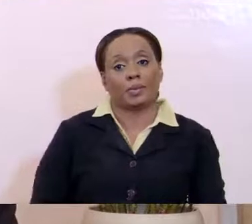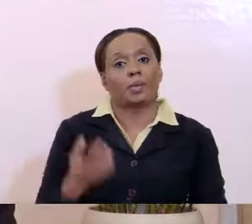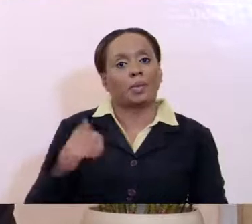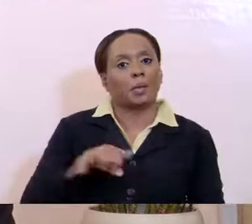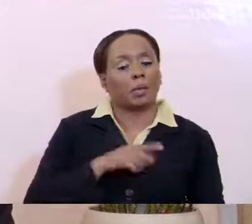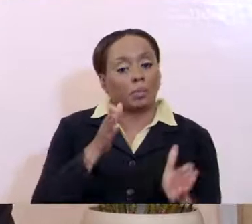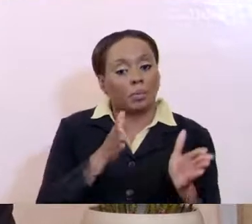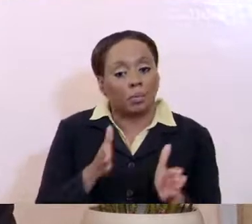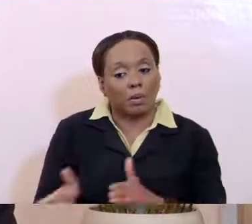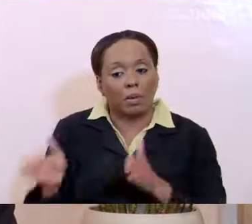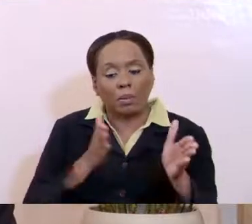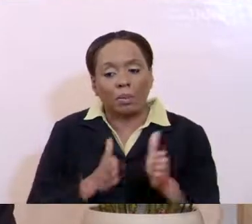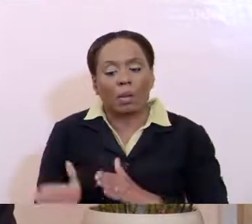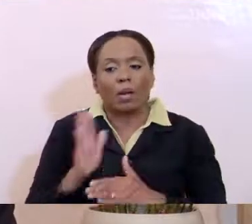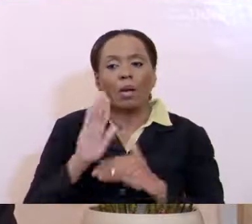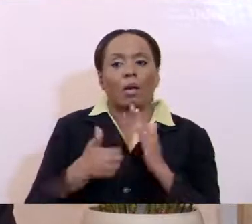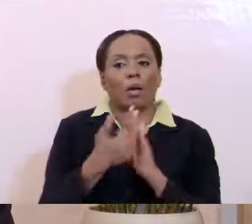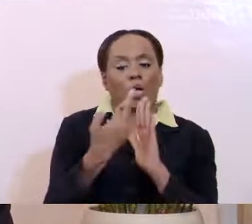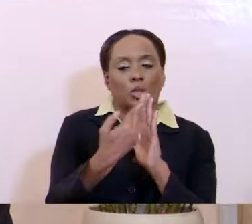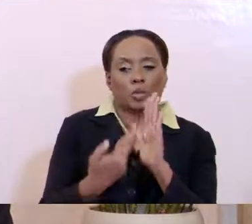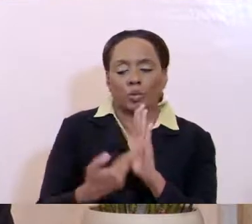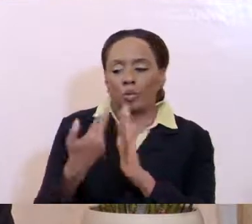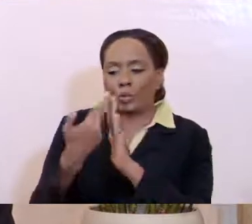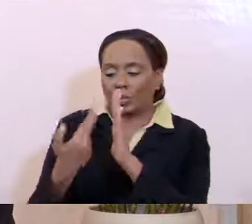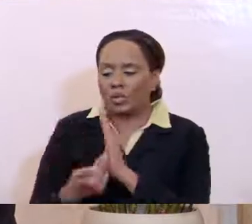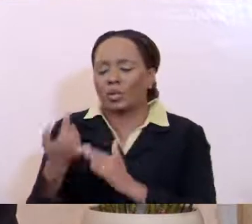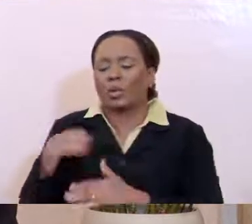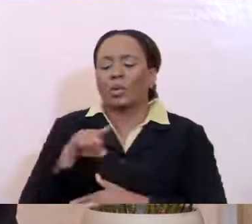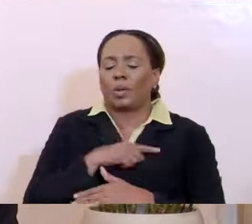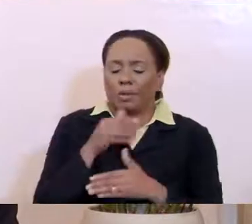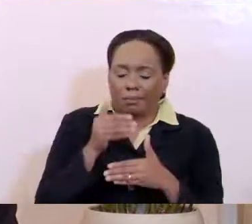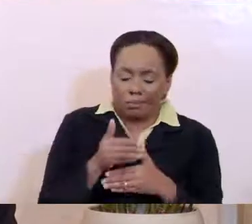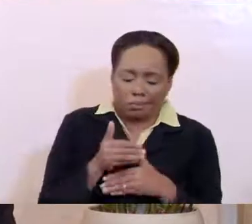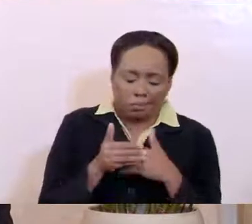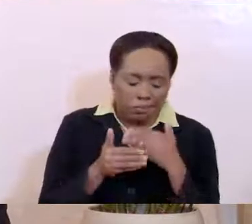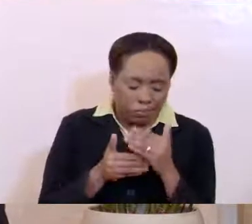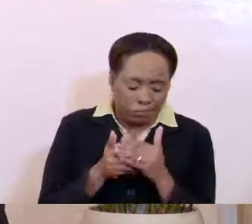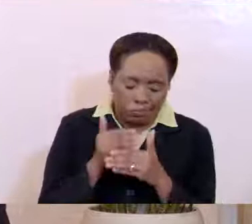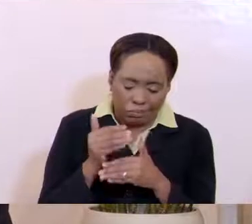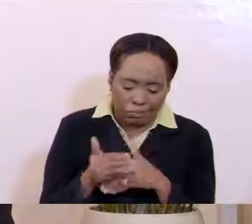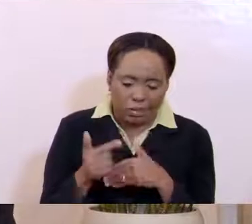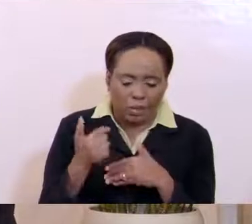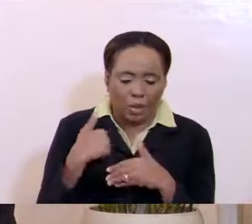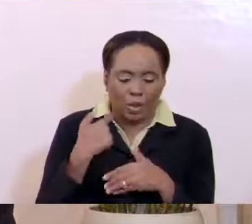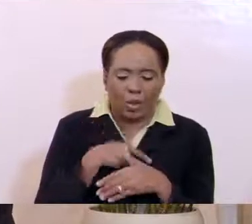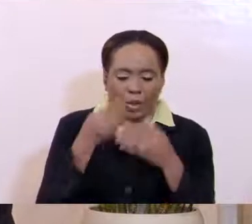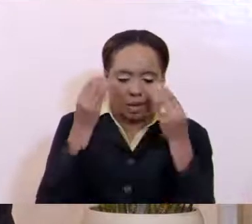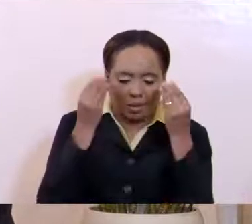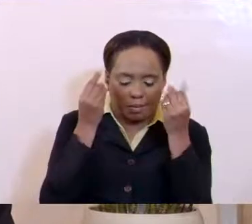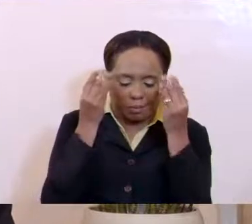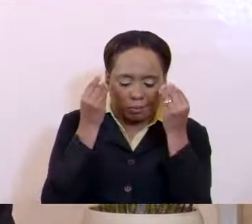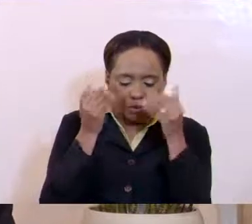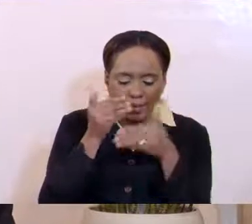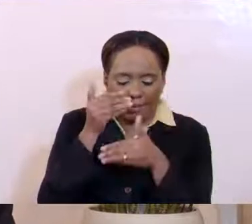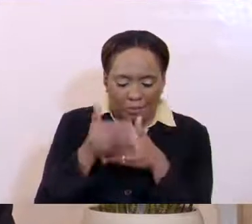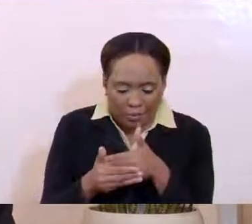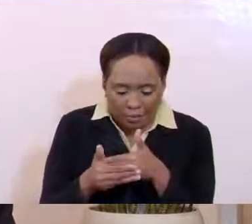prepare our directive, at every step of the way, we reflect, we consider, we reconsider,